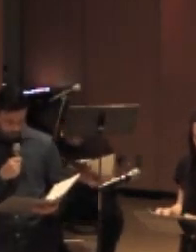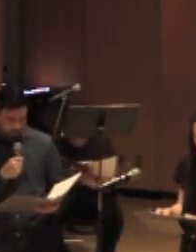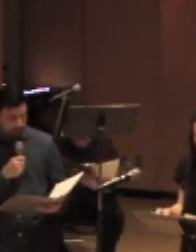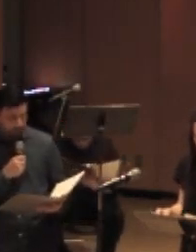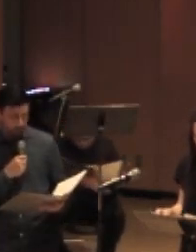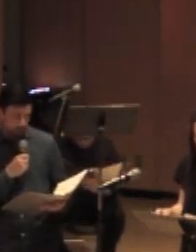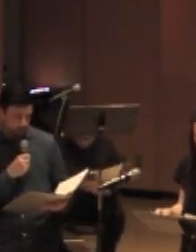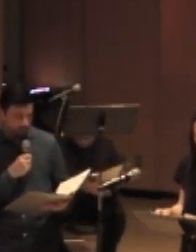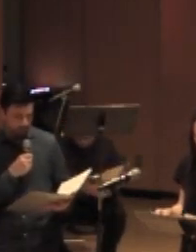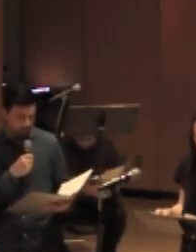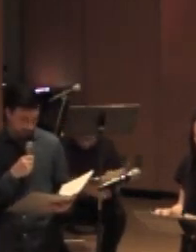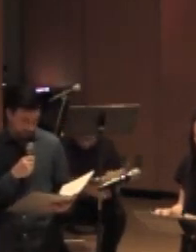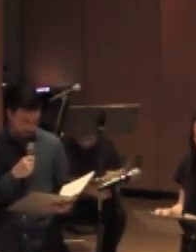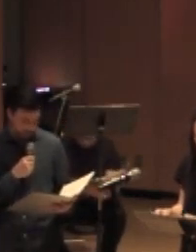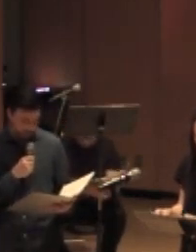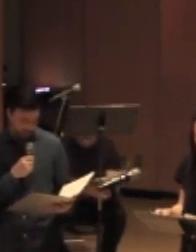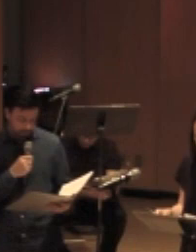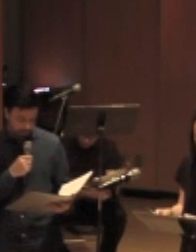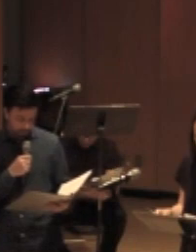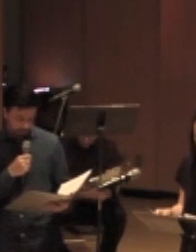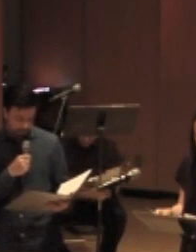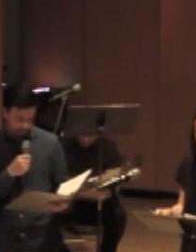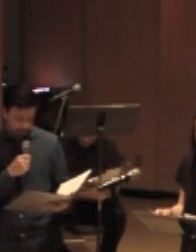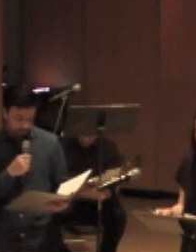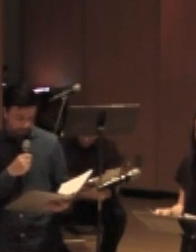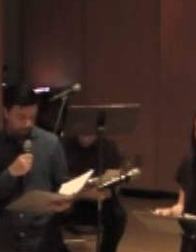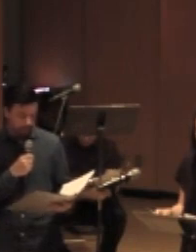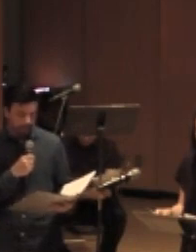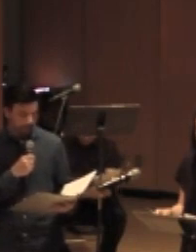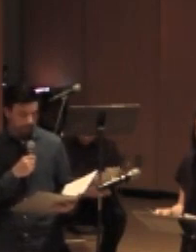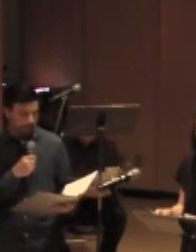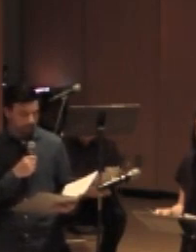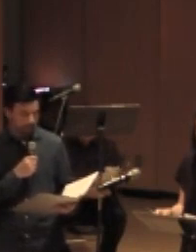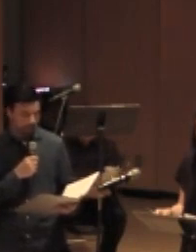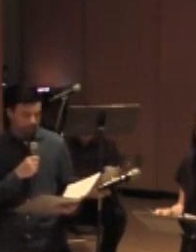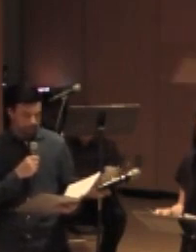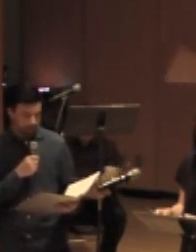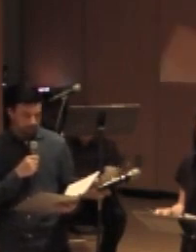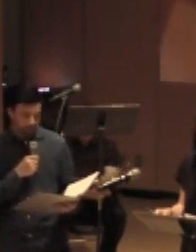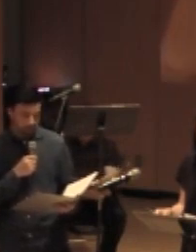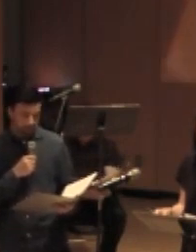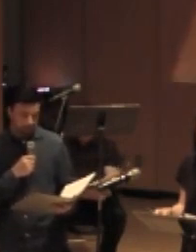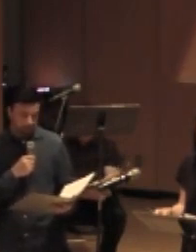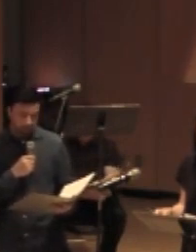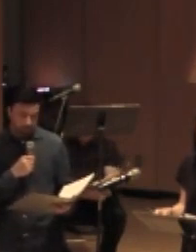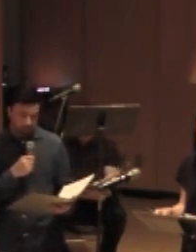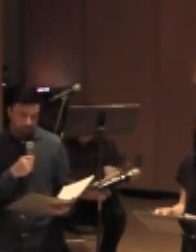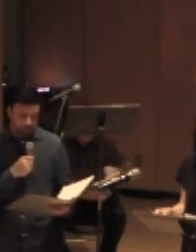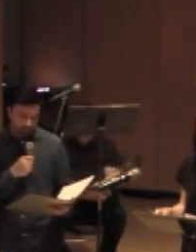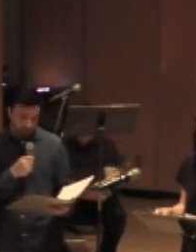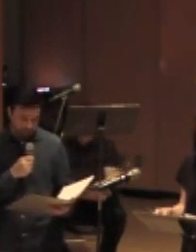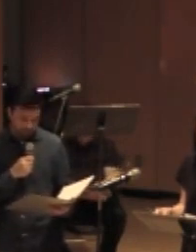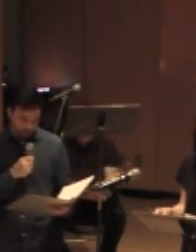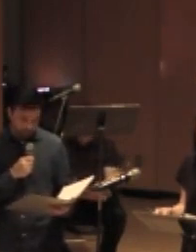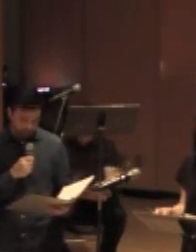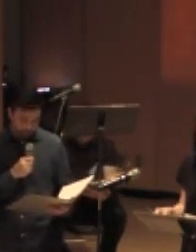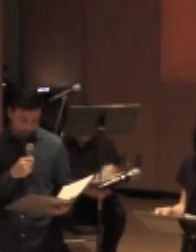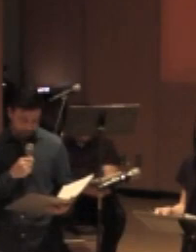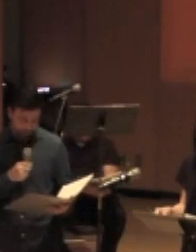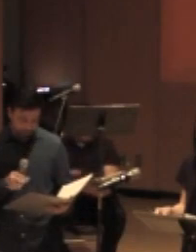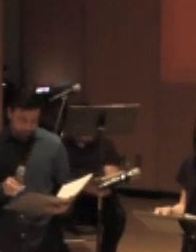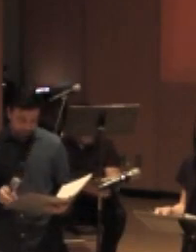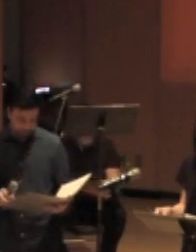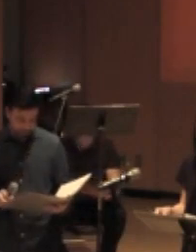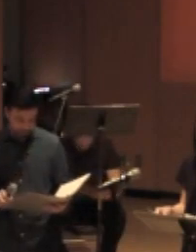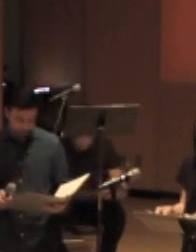me you shouldn't come and see me it's not like that you really shouldn't the daughter